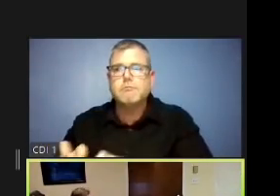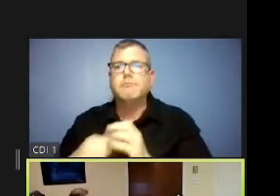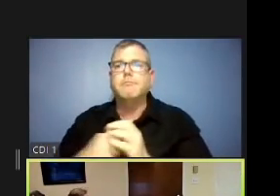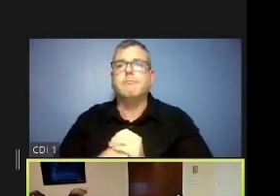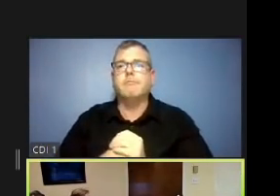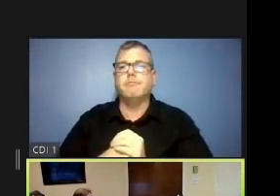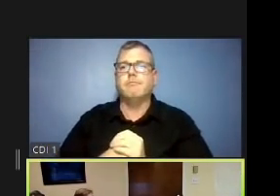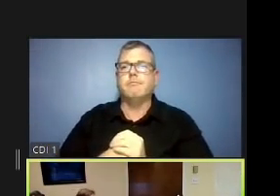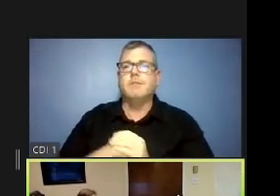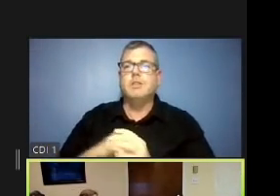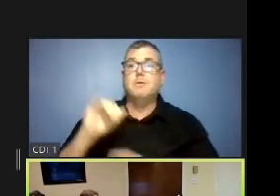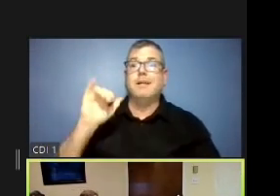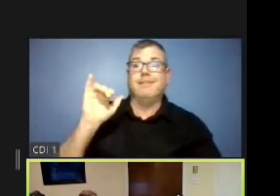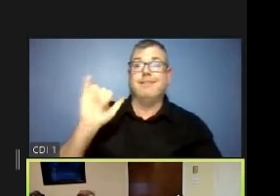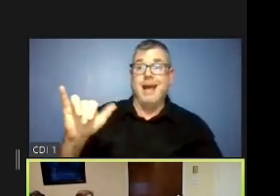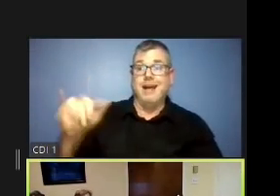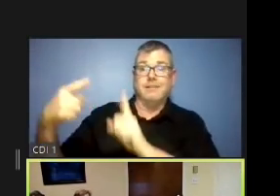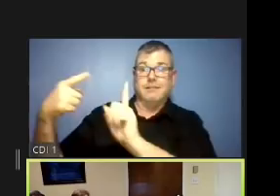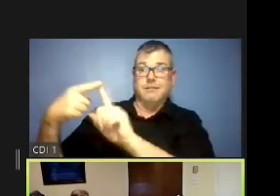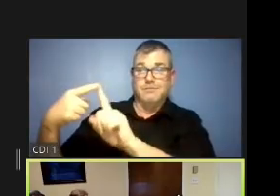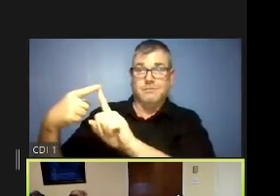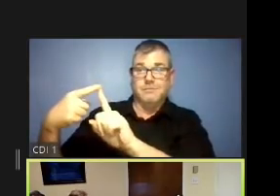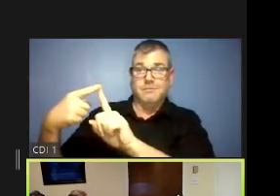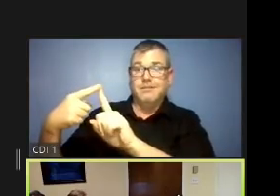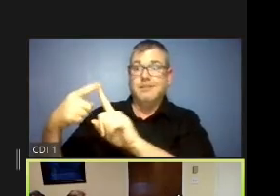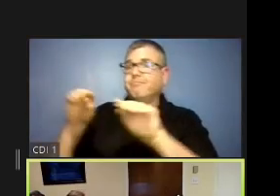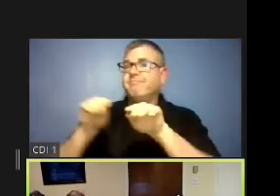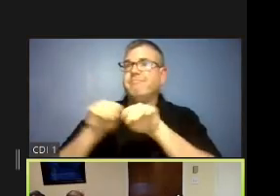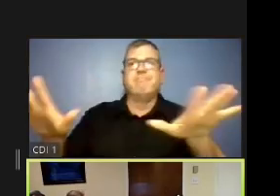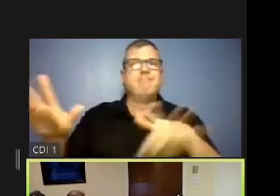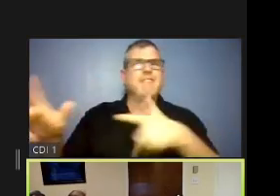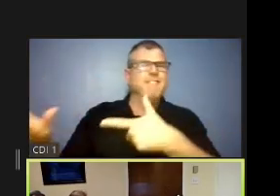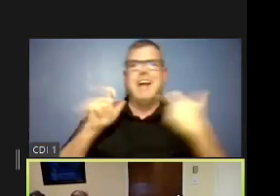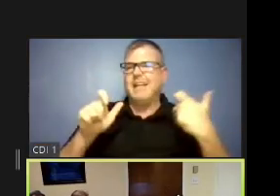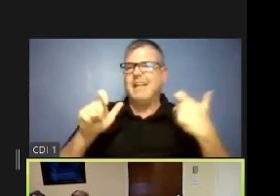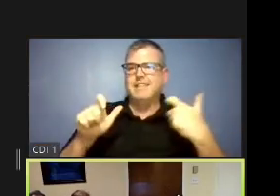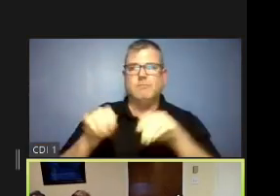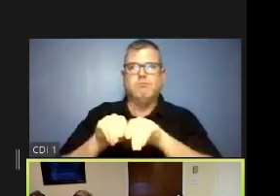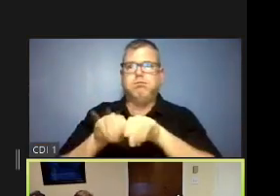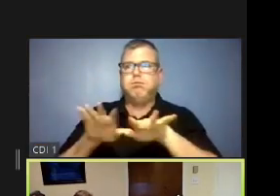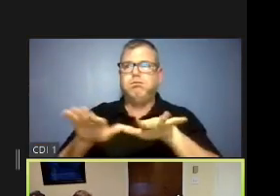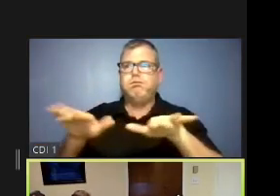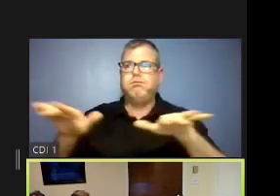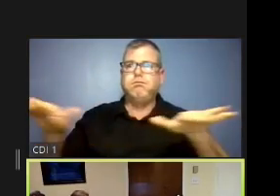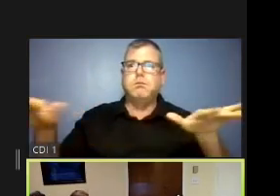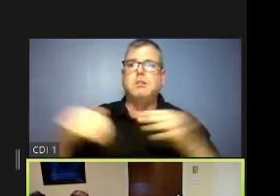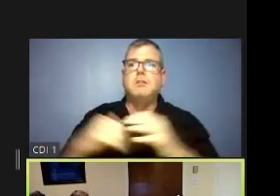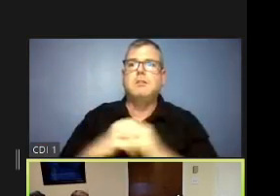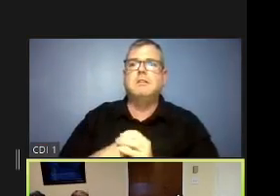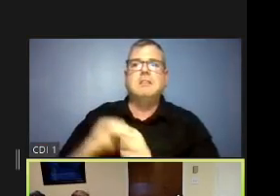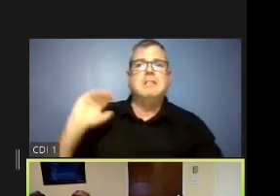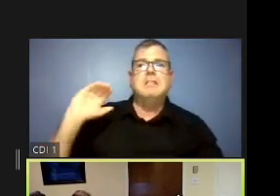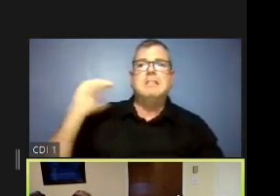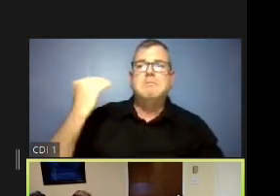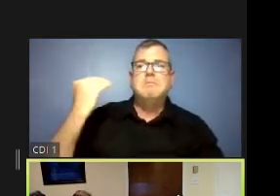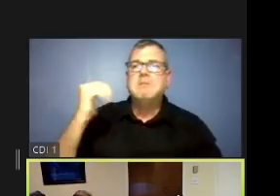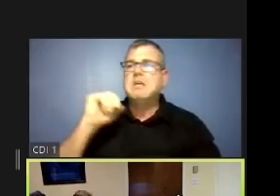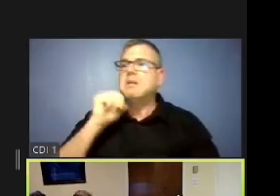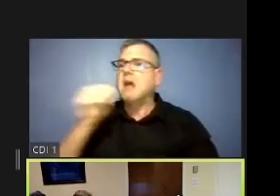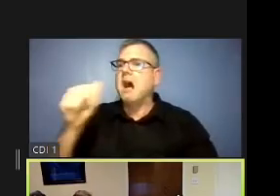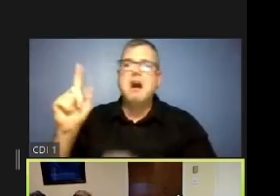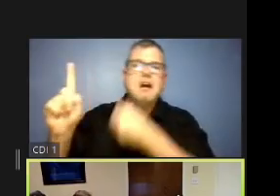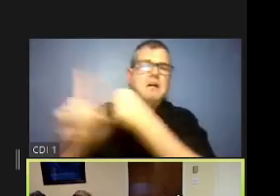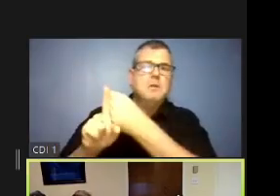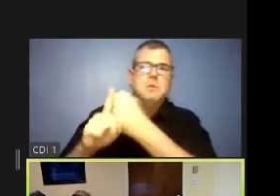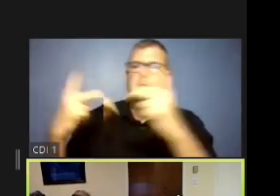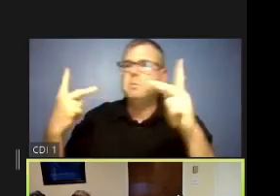significant. And currently, there is no evidence that it causes more severe illness or increased risk of death. It is highly prevalent in London